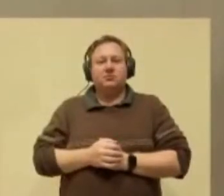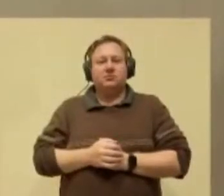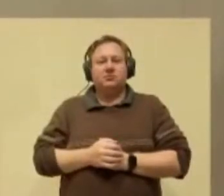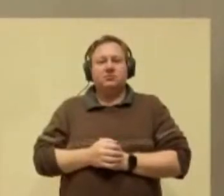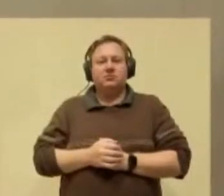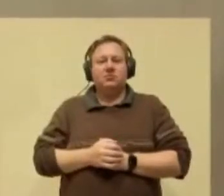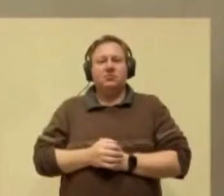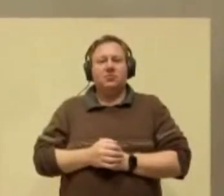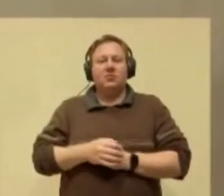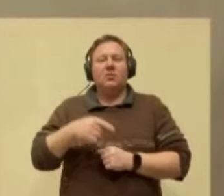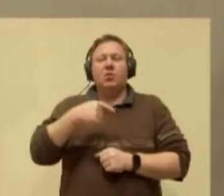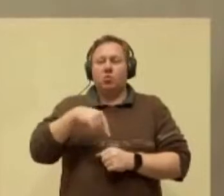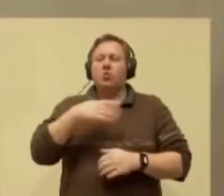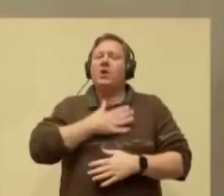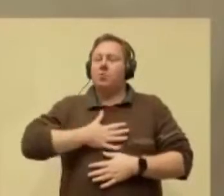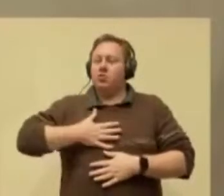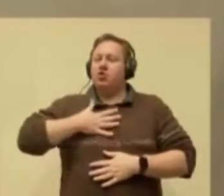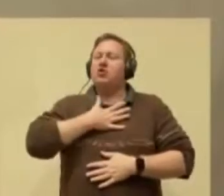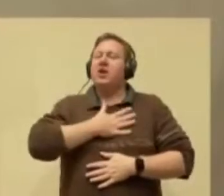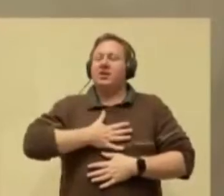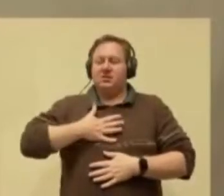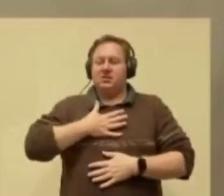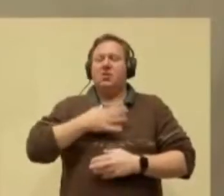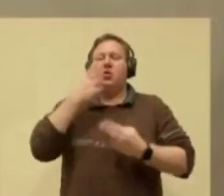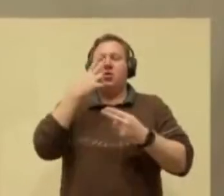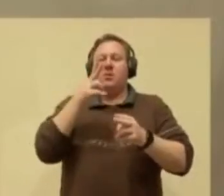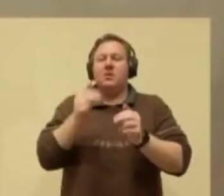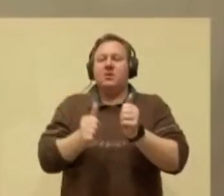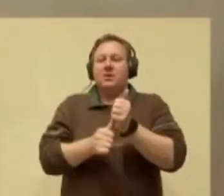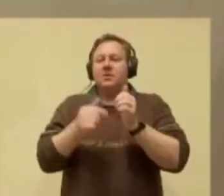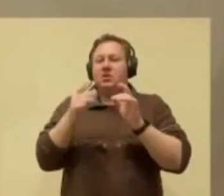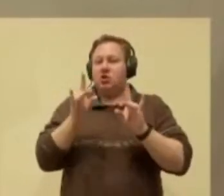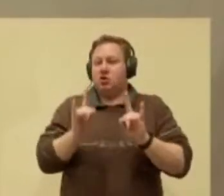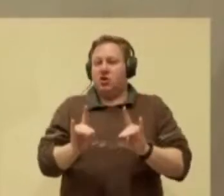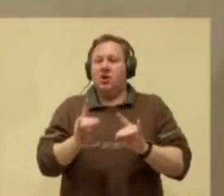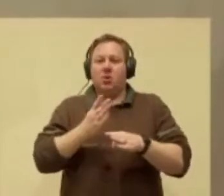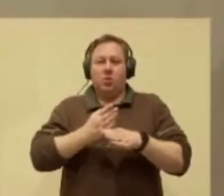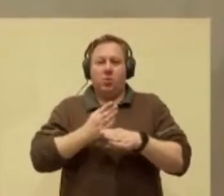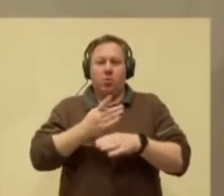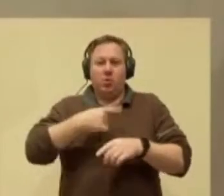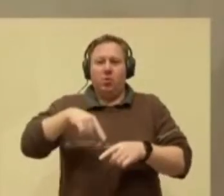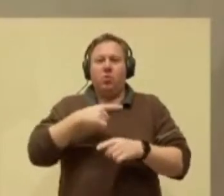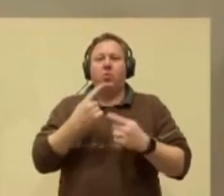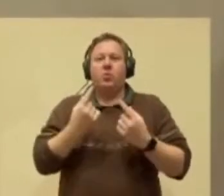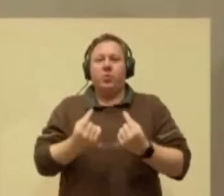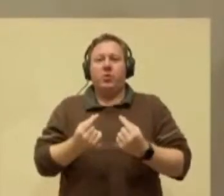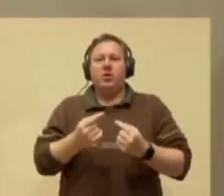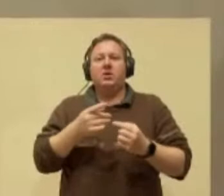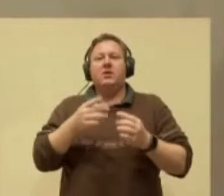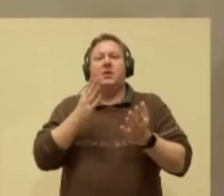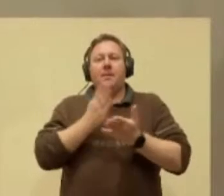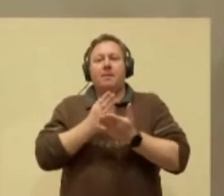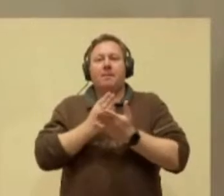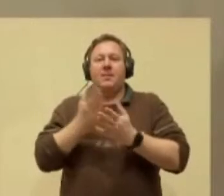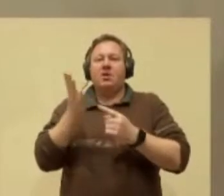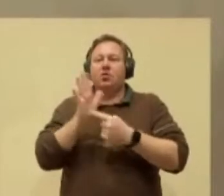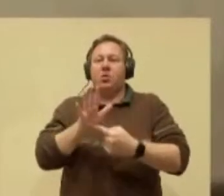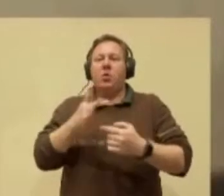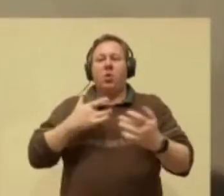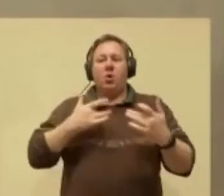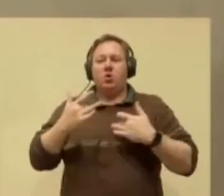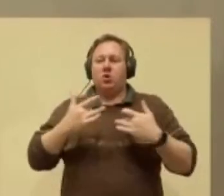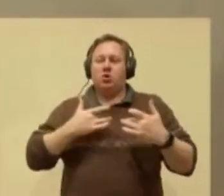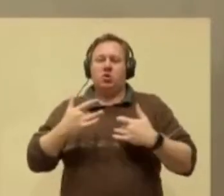as we appreciate honorable deputy chair the work that we are doing we must indicate also that we've got consensus